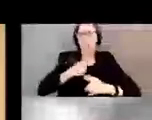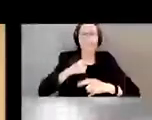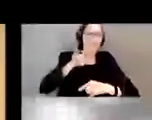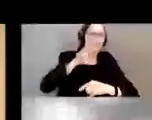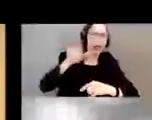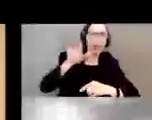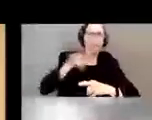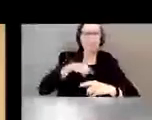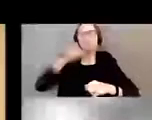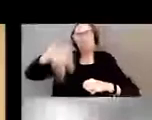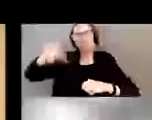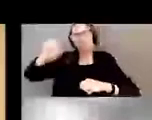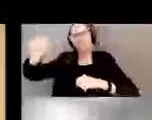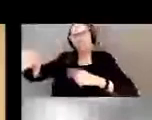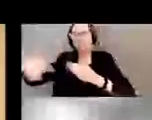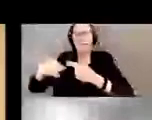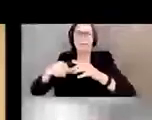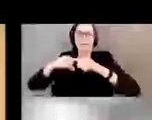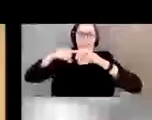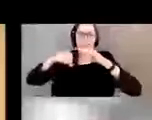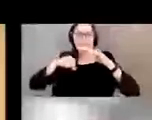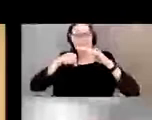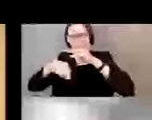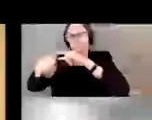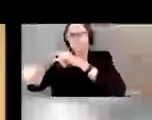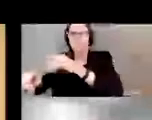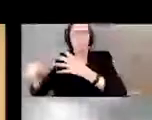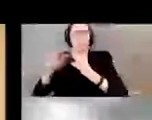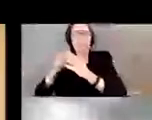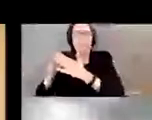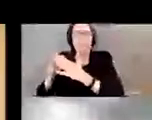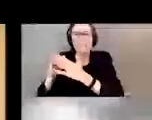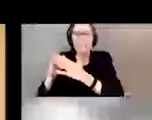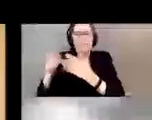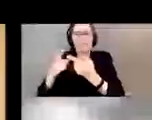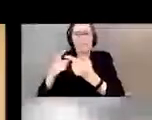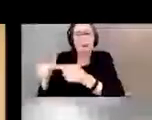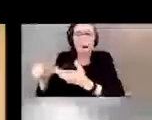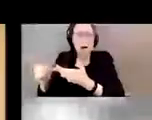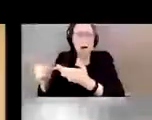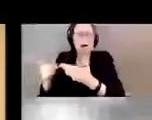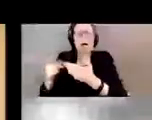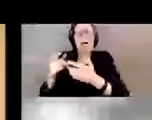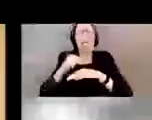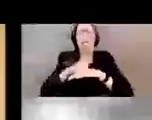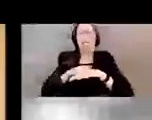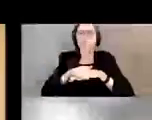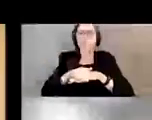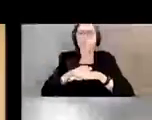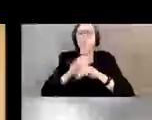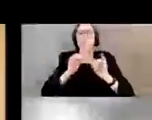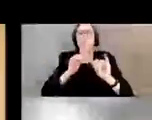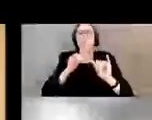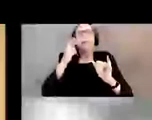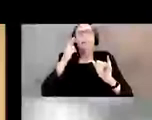they bomb Afghan cities. But what ends up happening is that the British are forced to recognize this